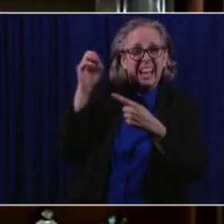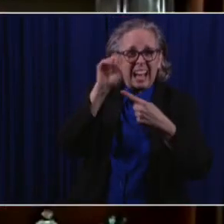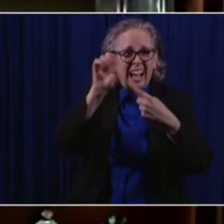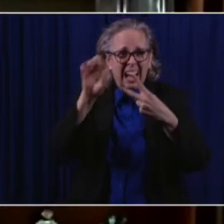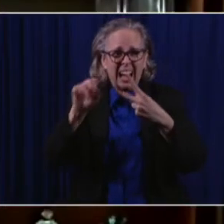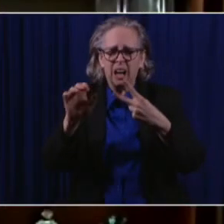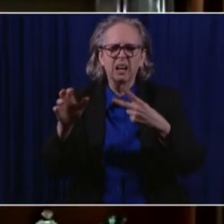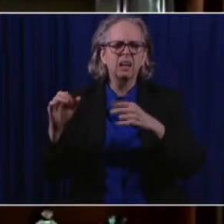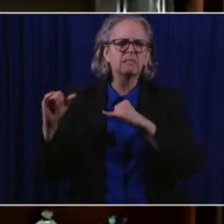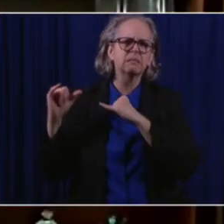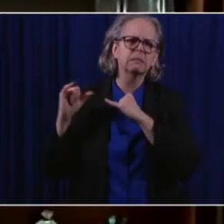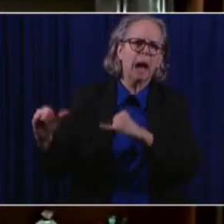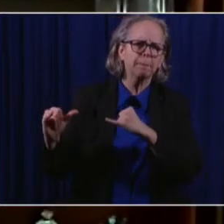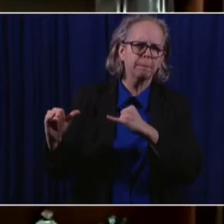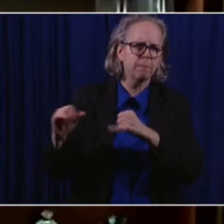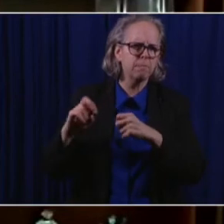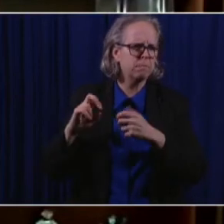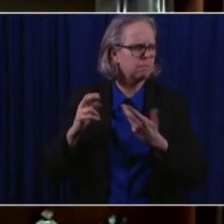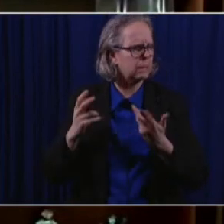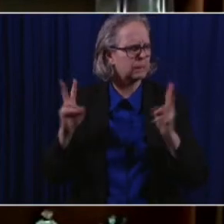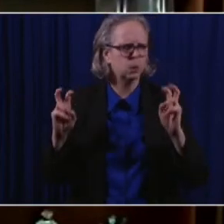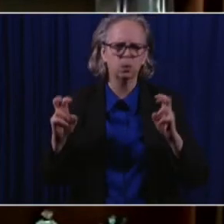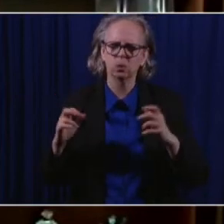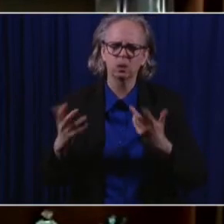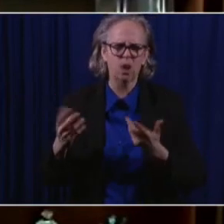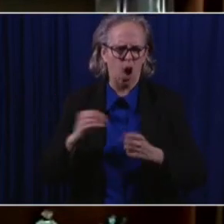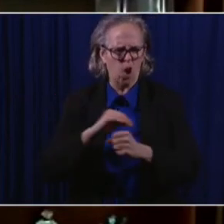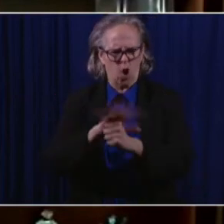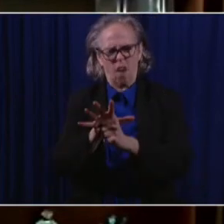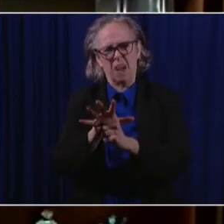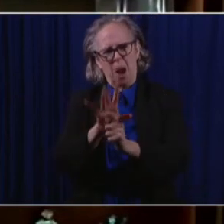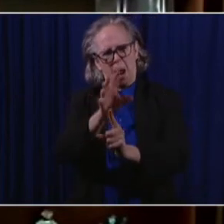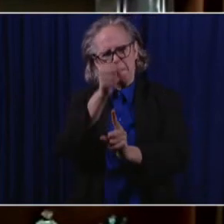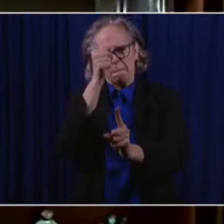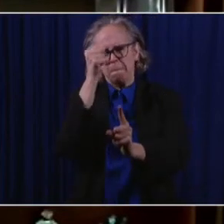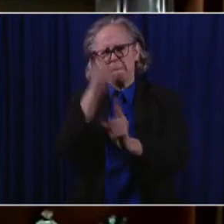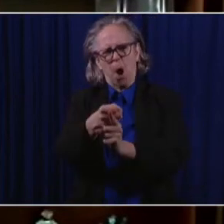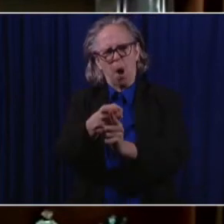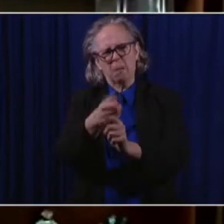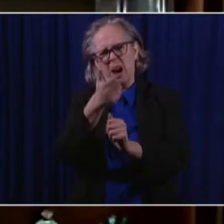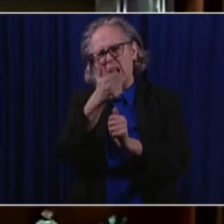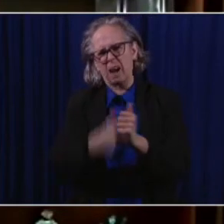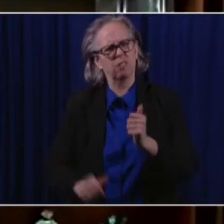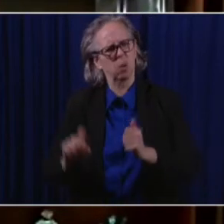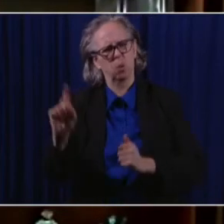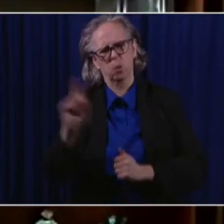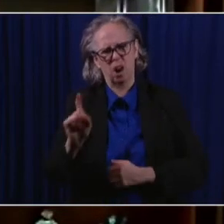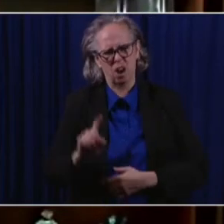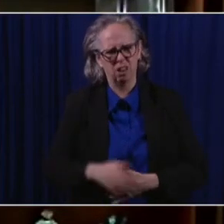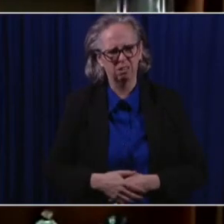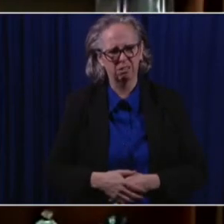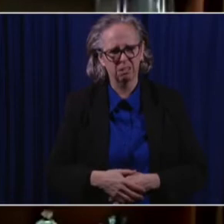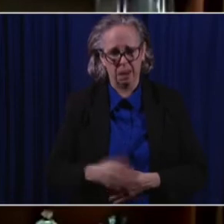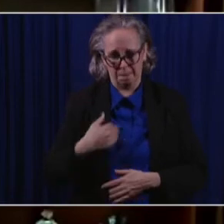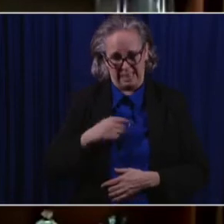point is that this virus is everywhere. And what we're seeing in Zone 3 is that we have